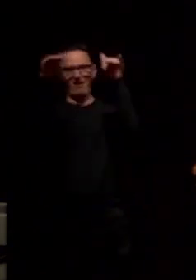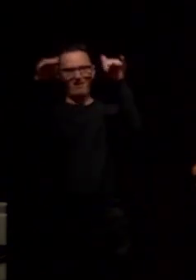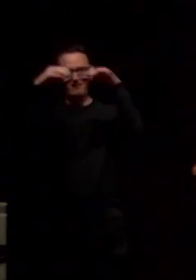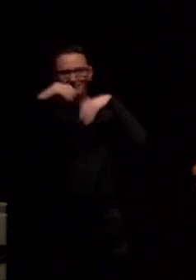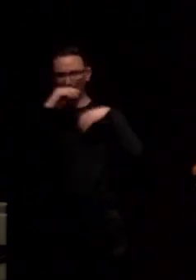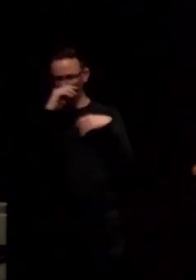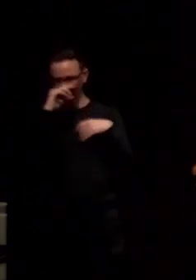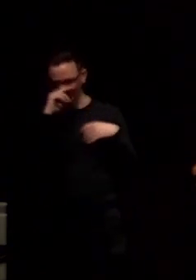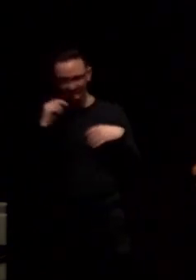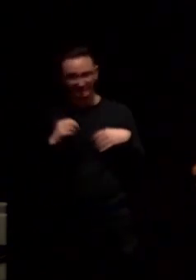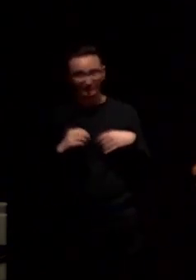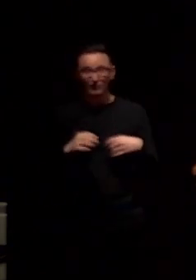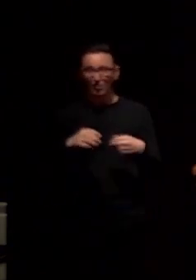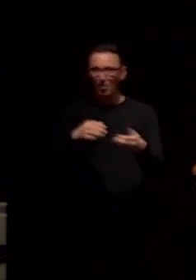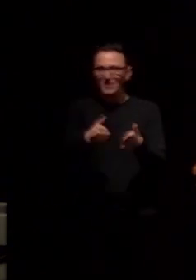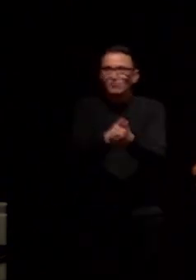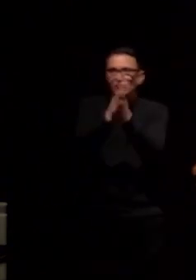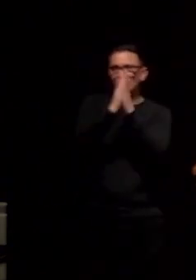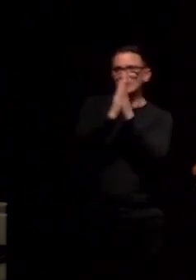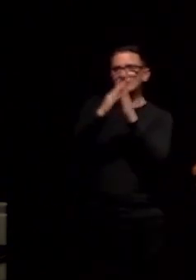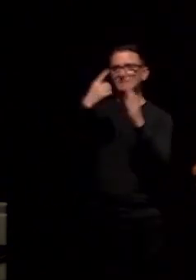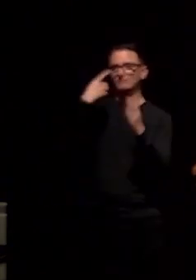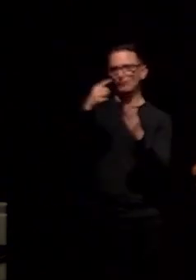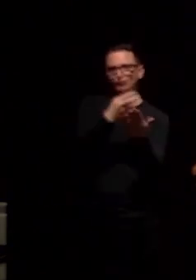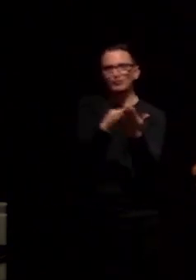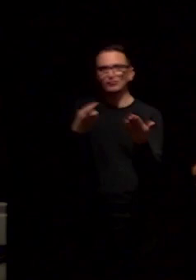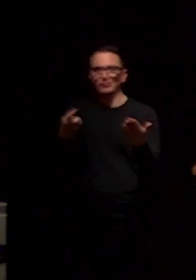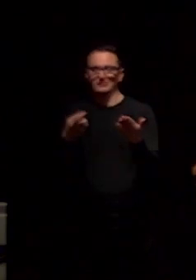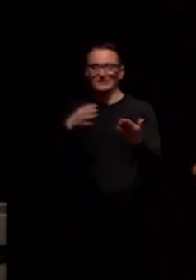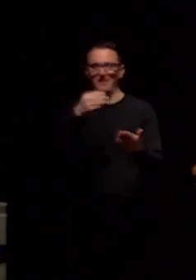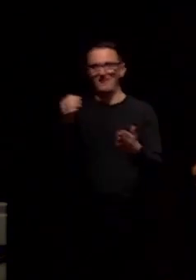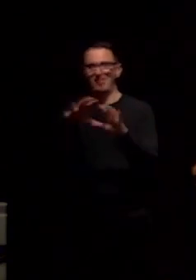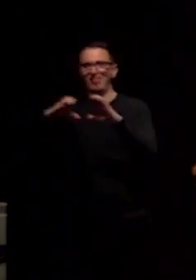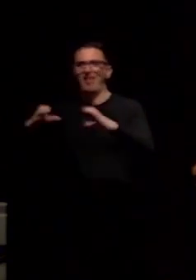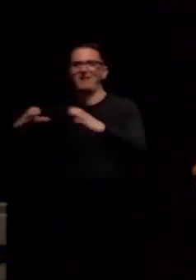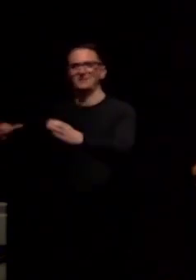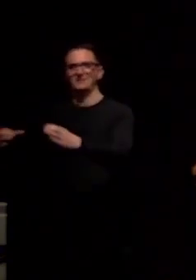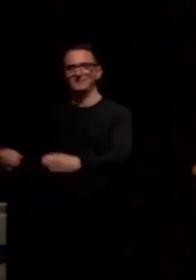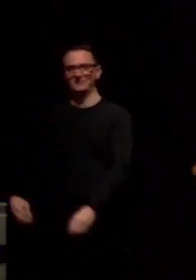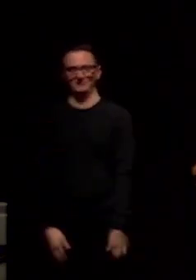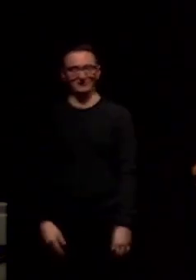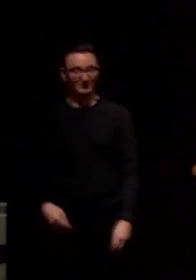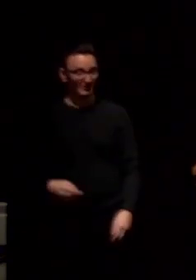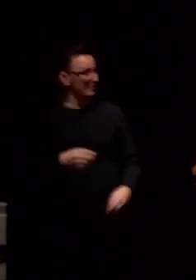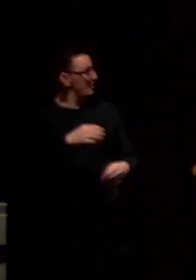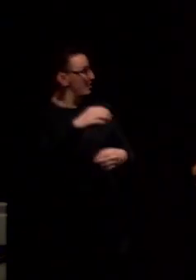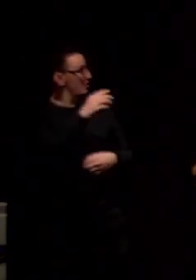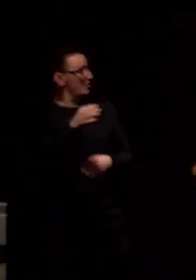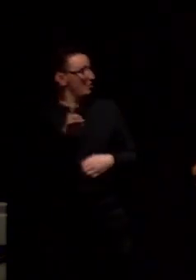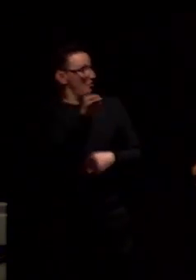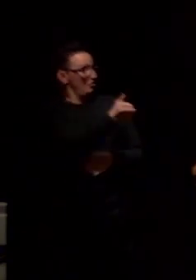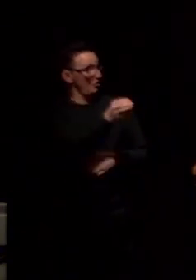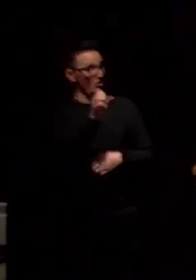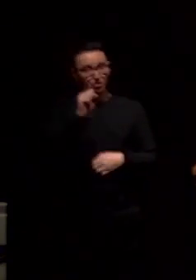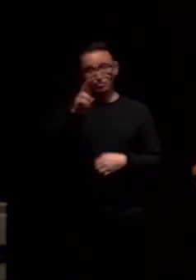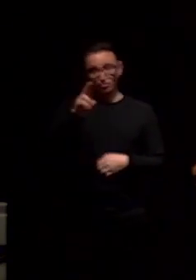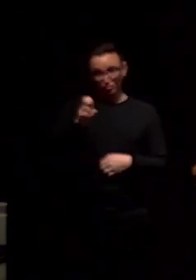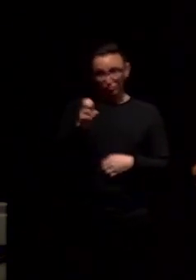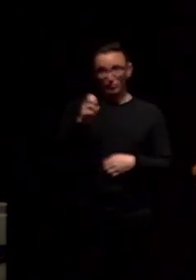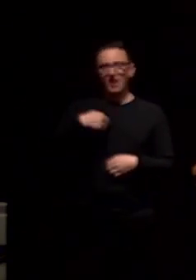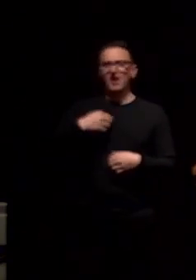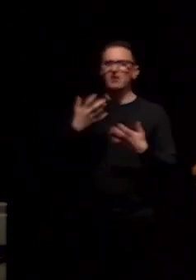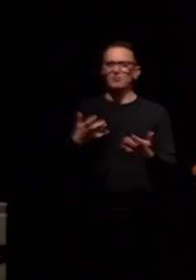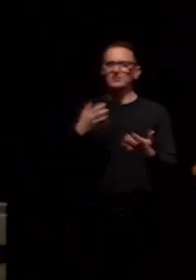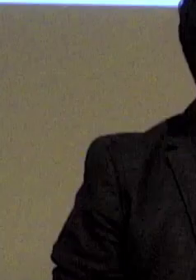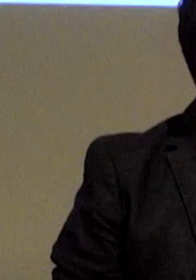for resources, courses when you can, and do it together. I want to echo the importance of the ground up. Mm-hmm. And people often think